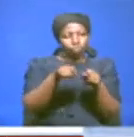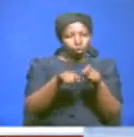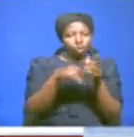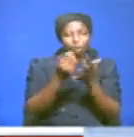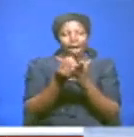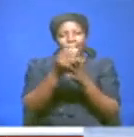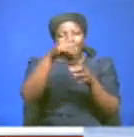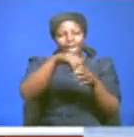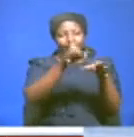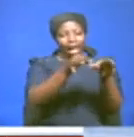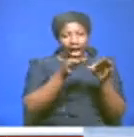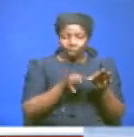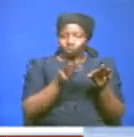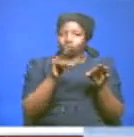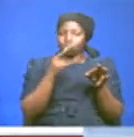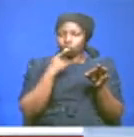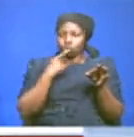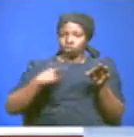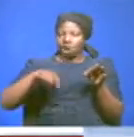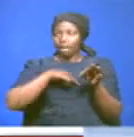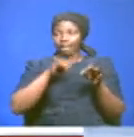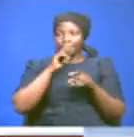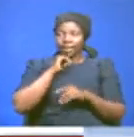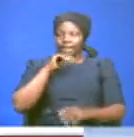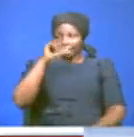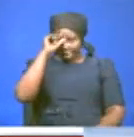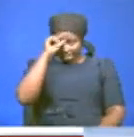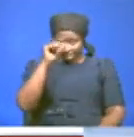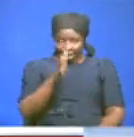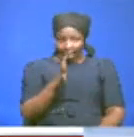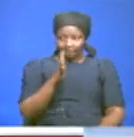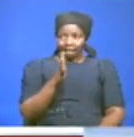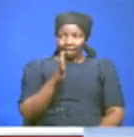You have told us that the governor